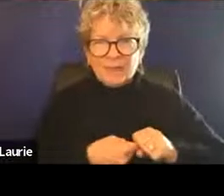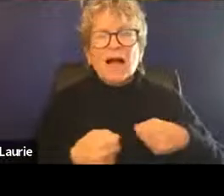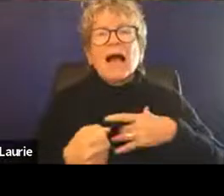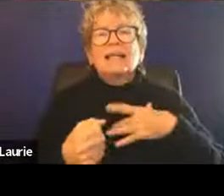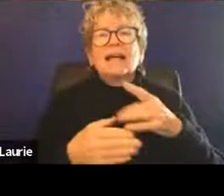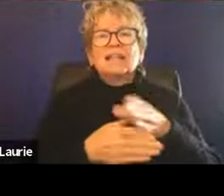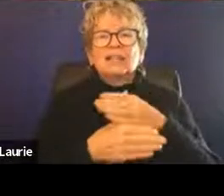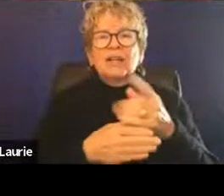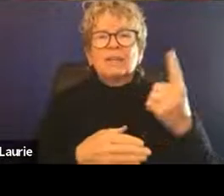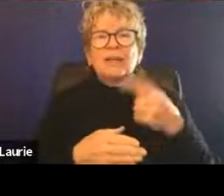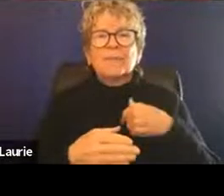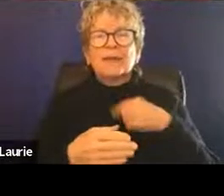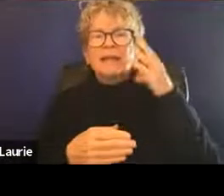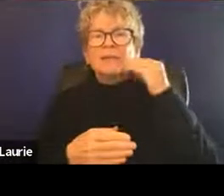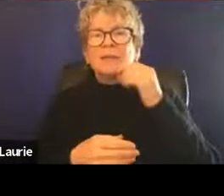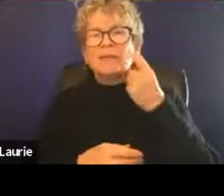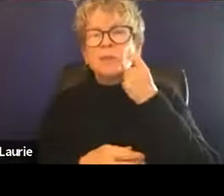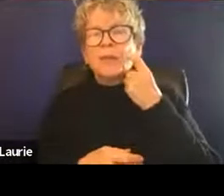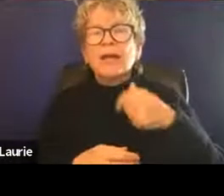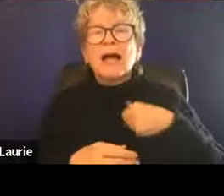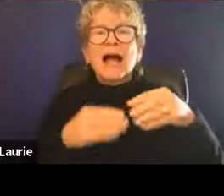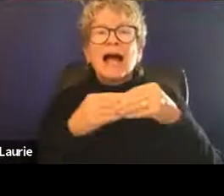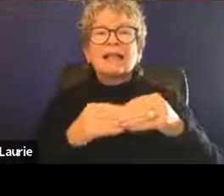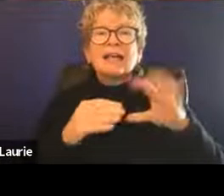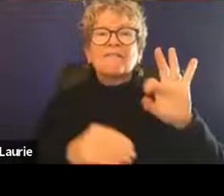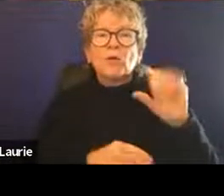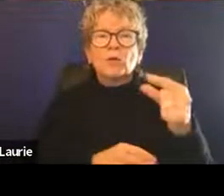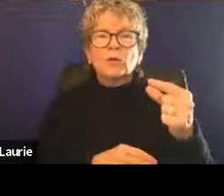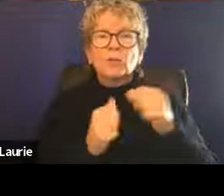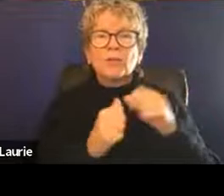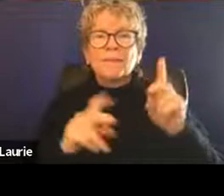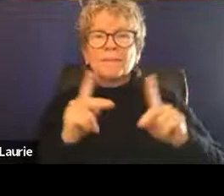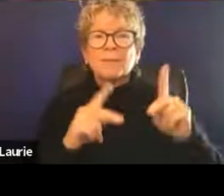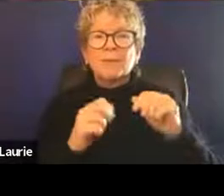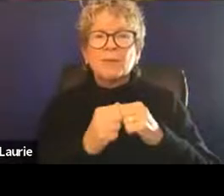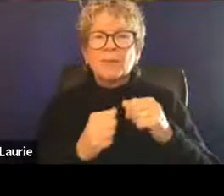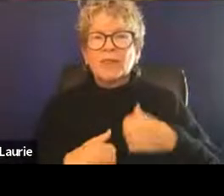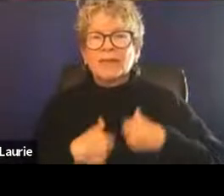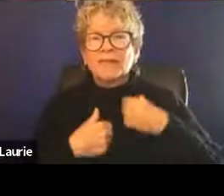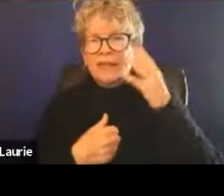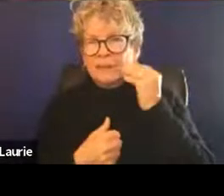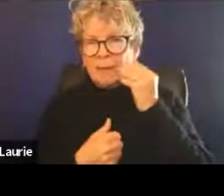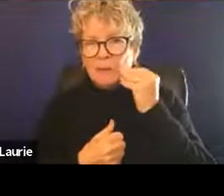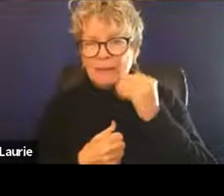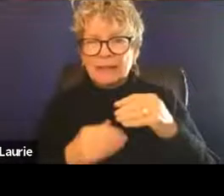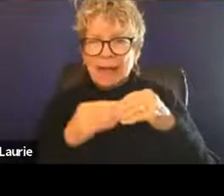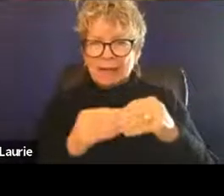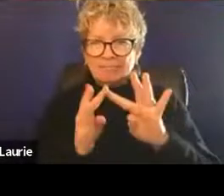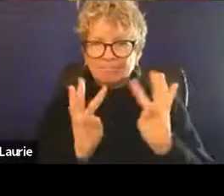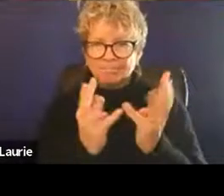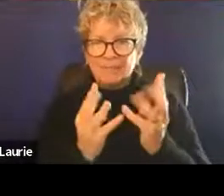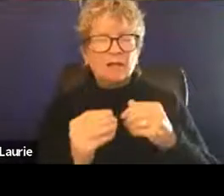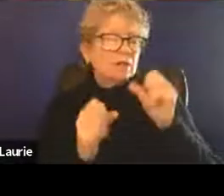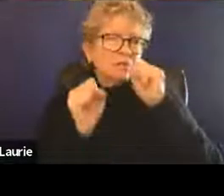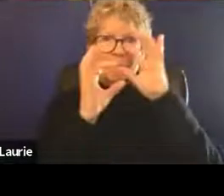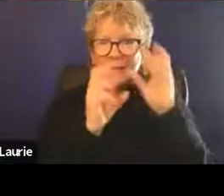experienced recently. I recently led a focus group with a group of individuals with lived experience, which was amazing. I